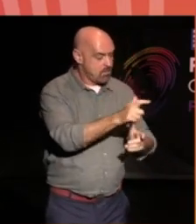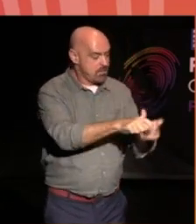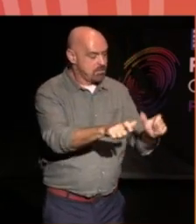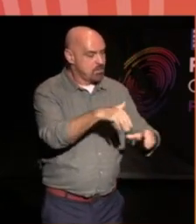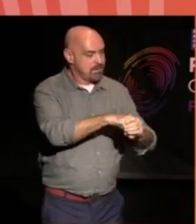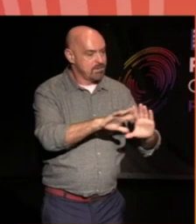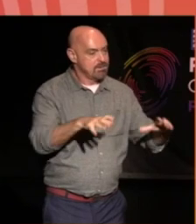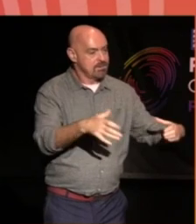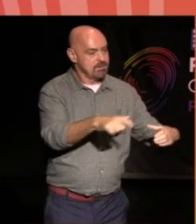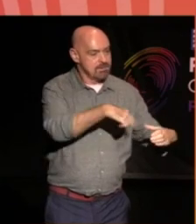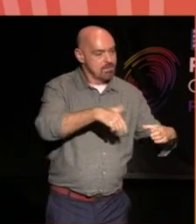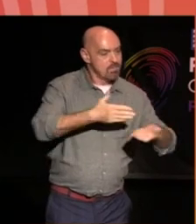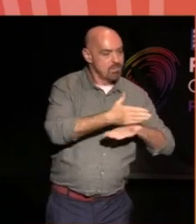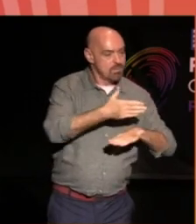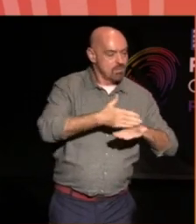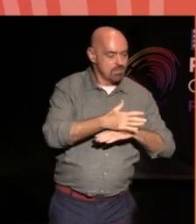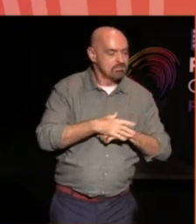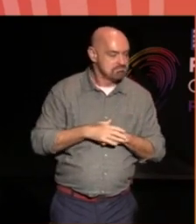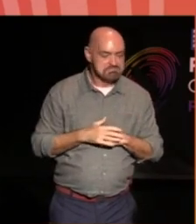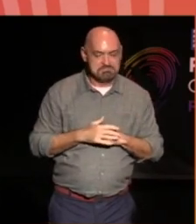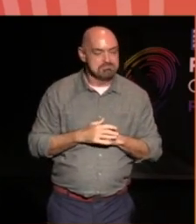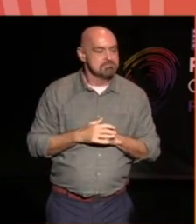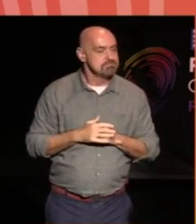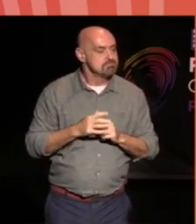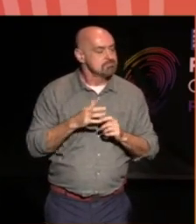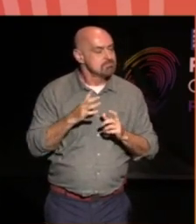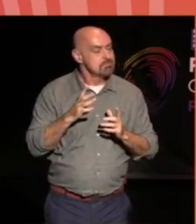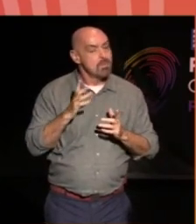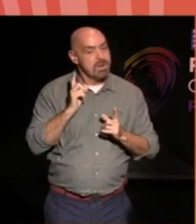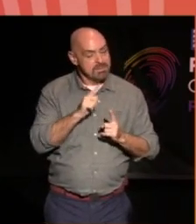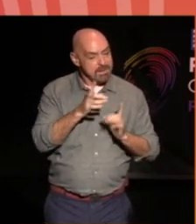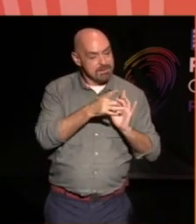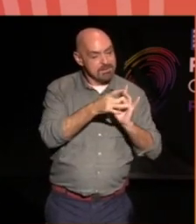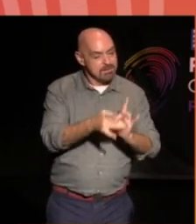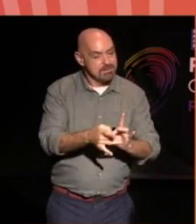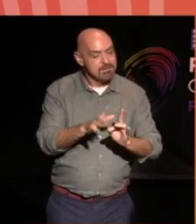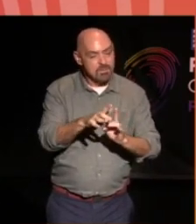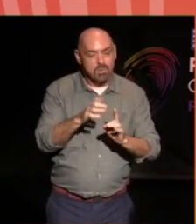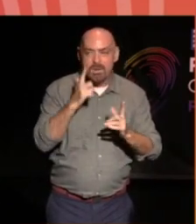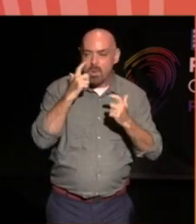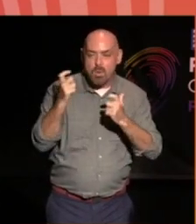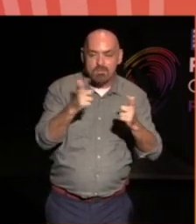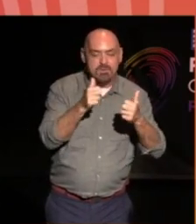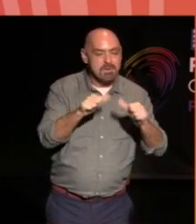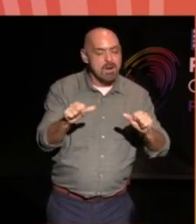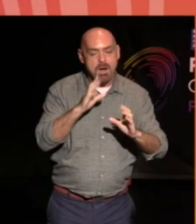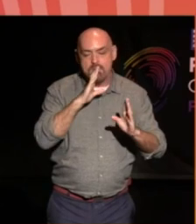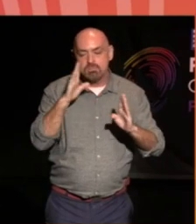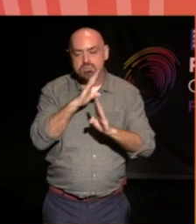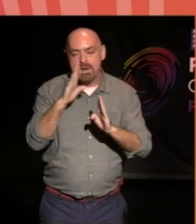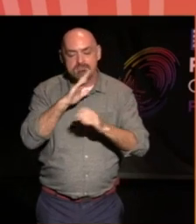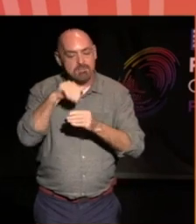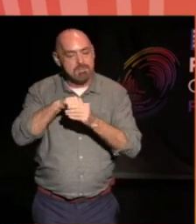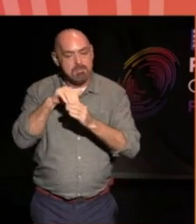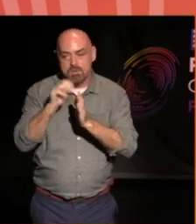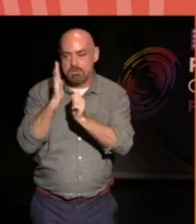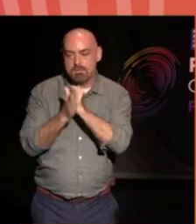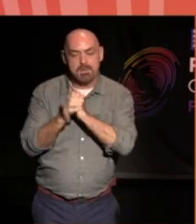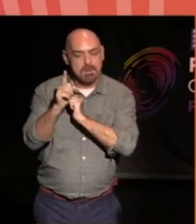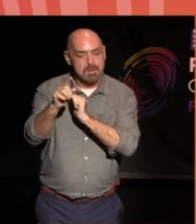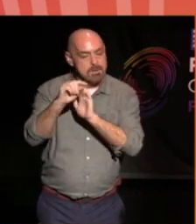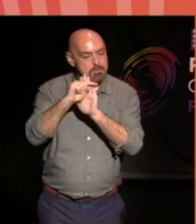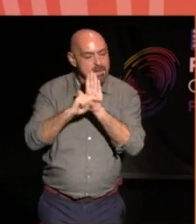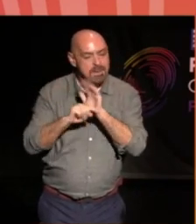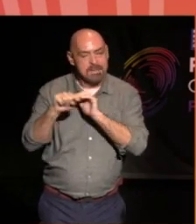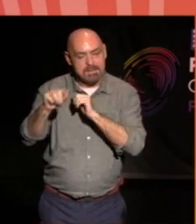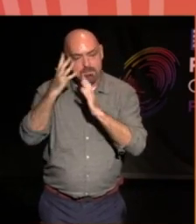the community. And a natural extension from that, as we're looking for solutions, is a private member's bill that's before Parliament now called the Better